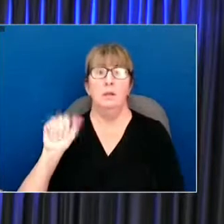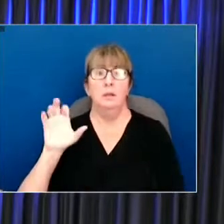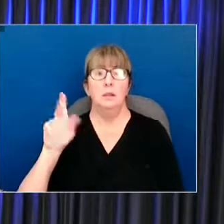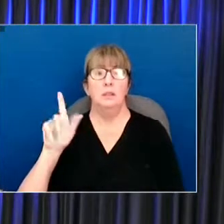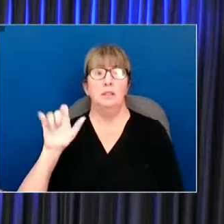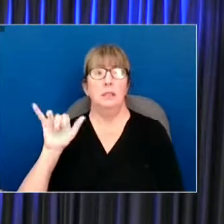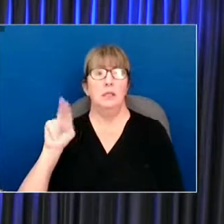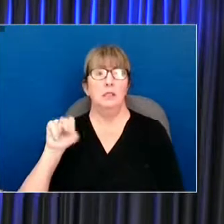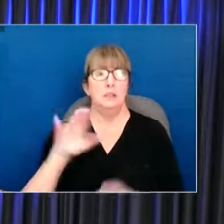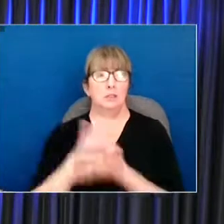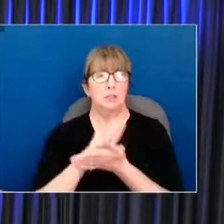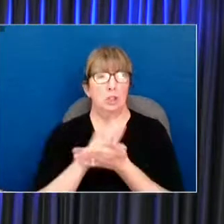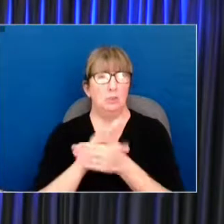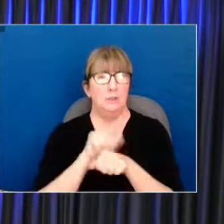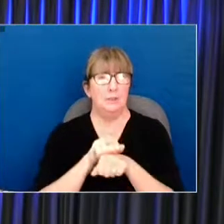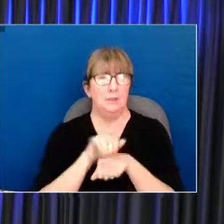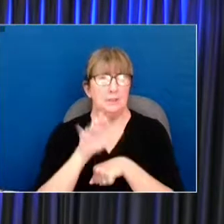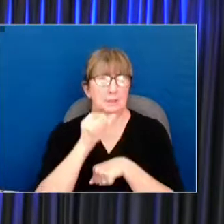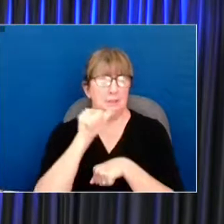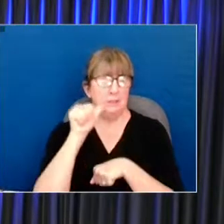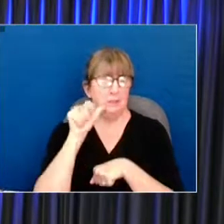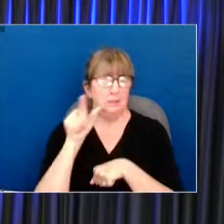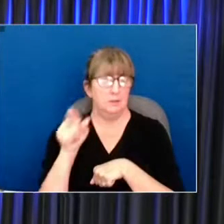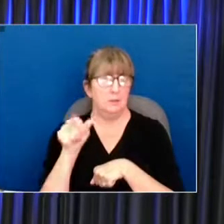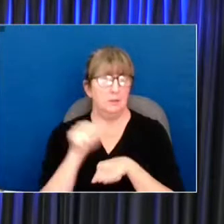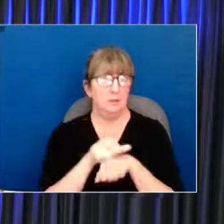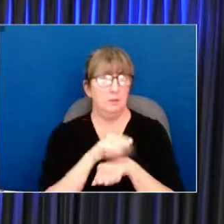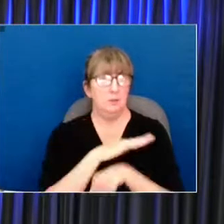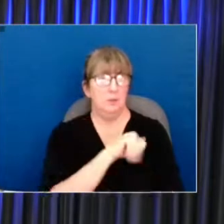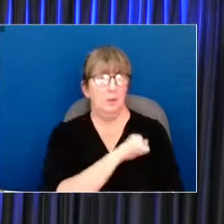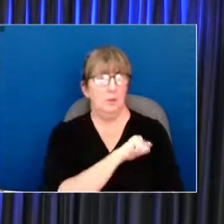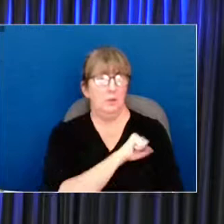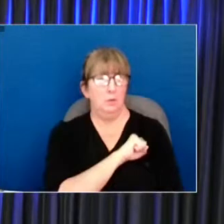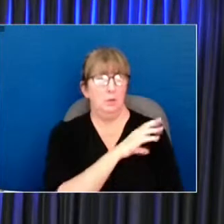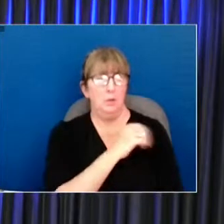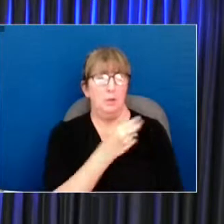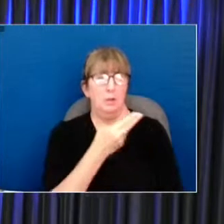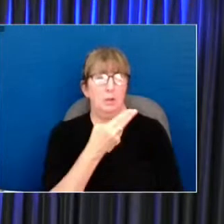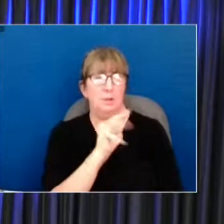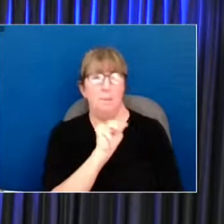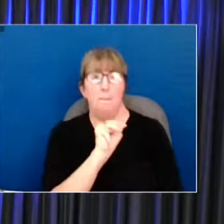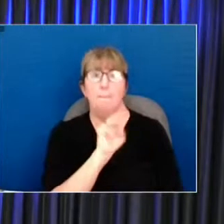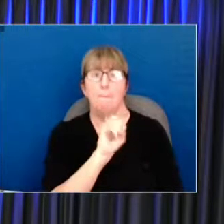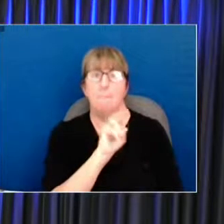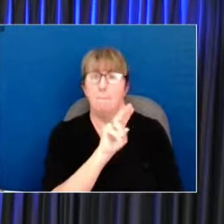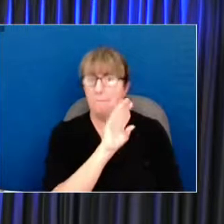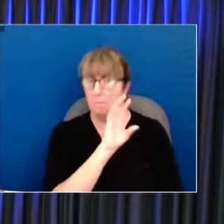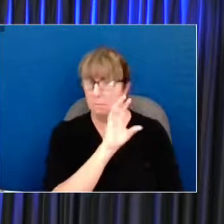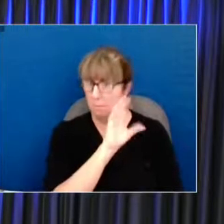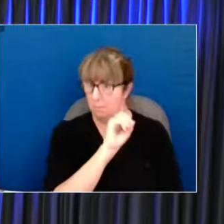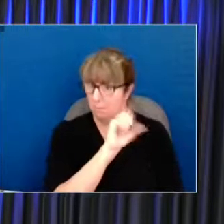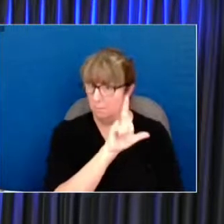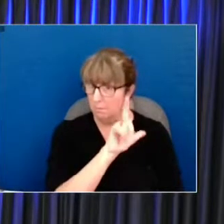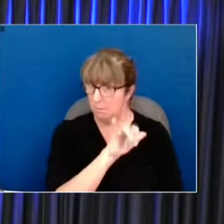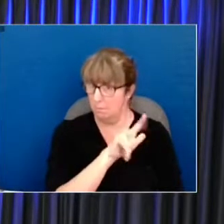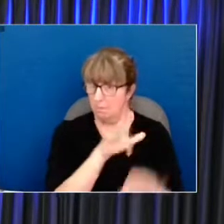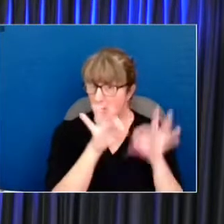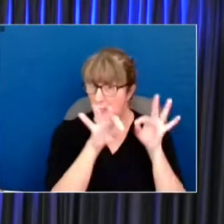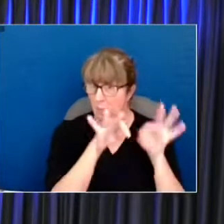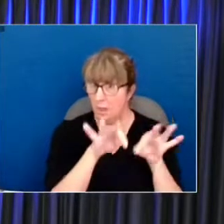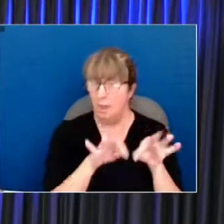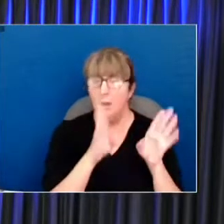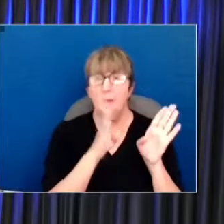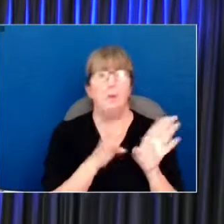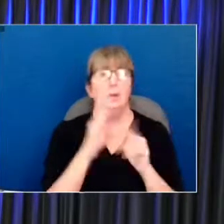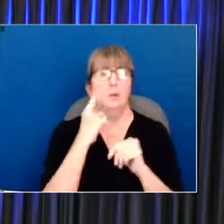yesterday to forward along to Ana Sofia and Molly. It's an instructional document for preparation of